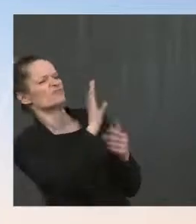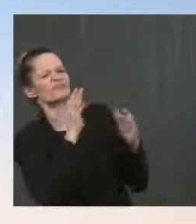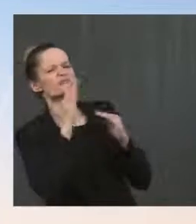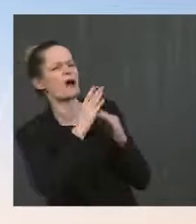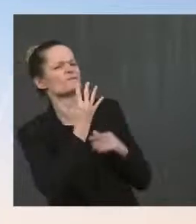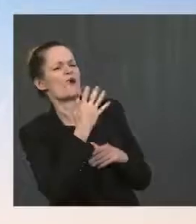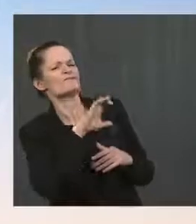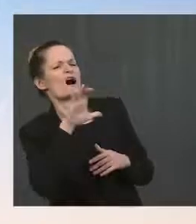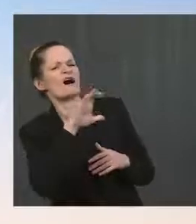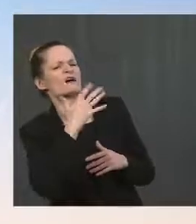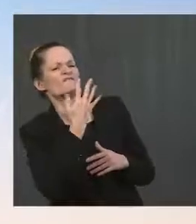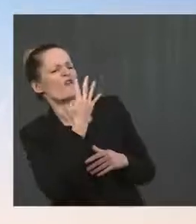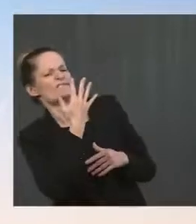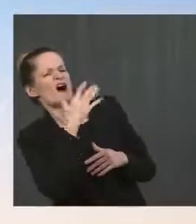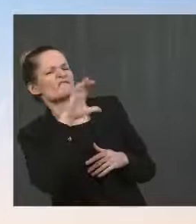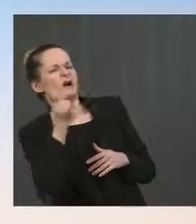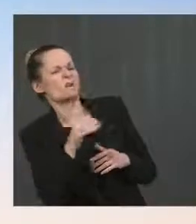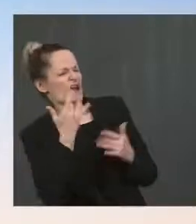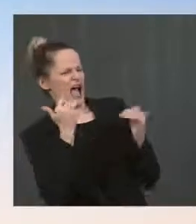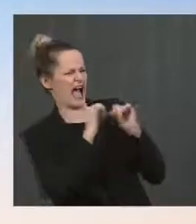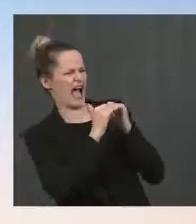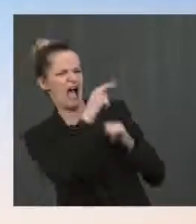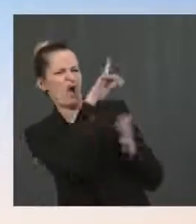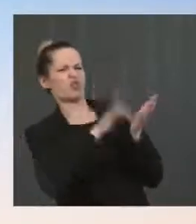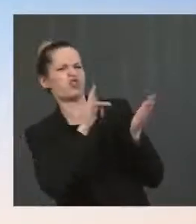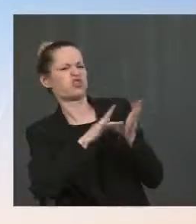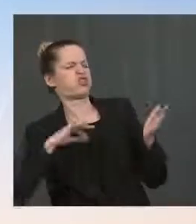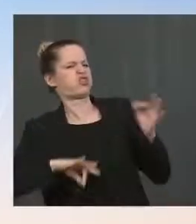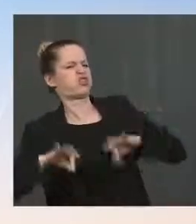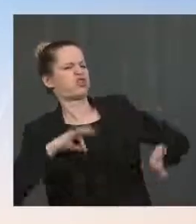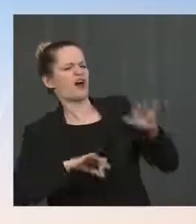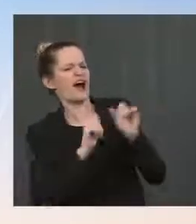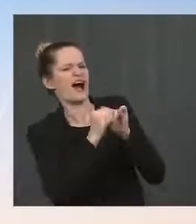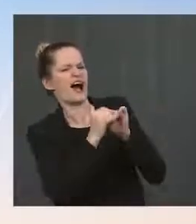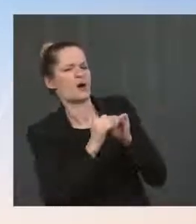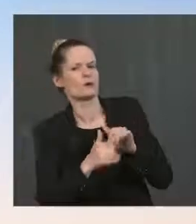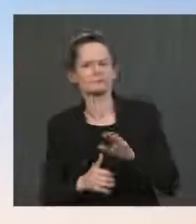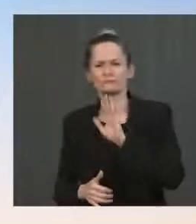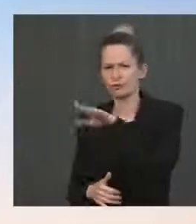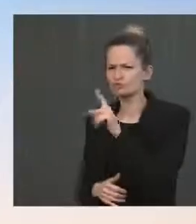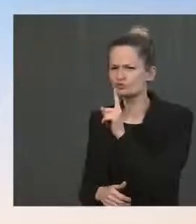profiteering? Sure. Let me just start, and then Secretary should jump in. I think so.